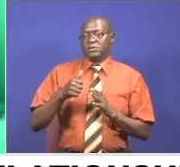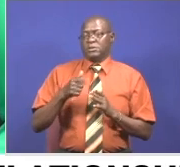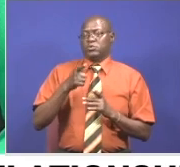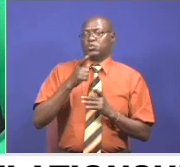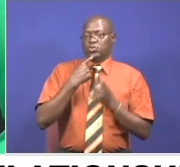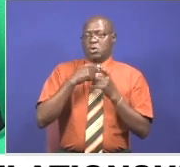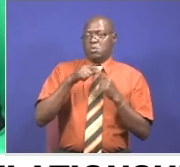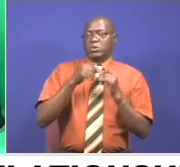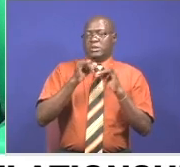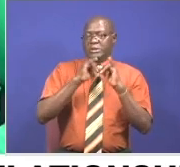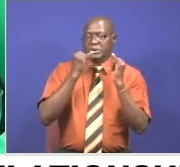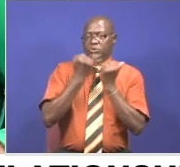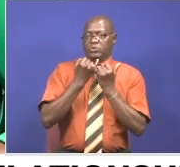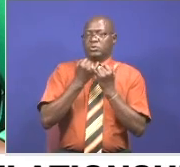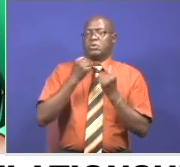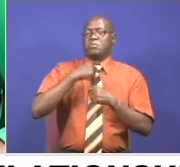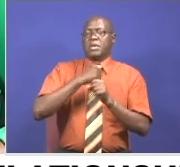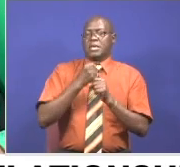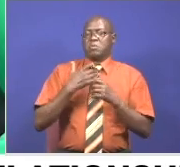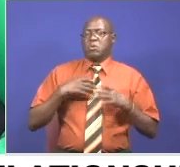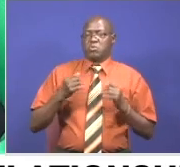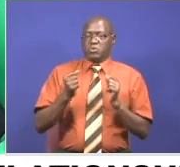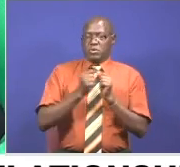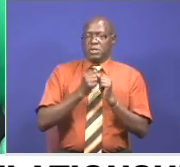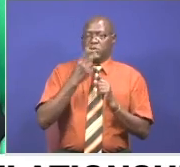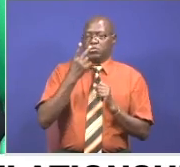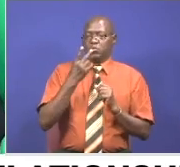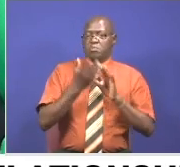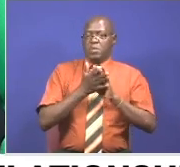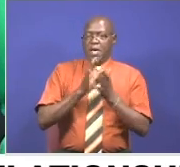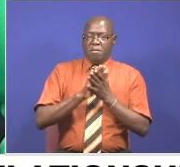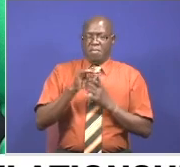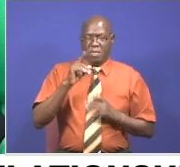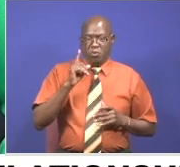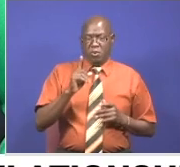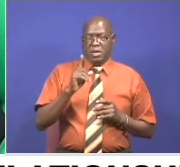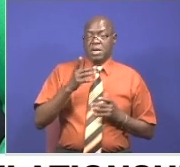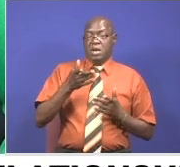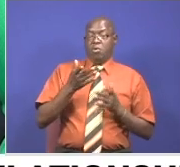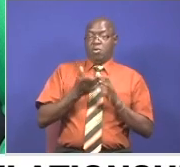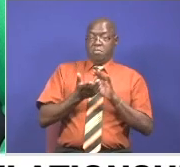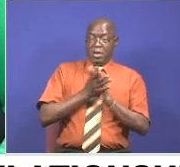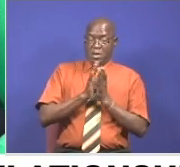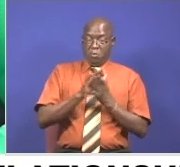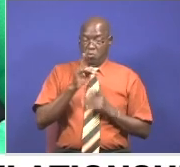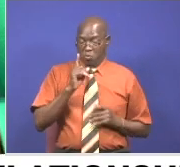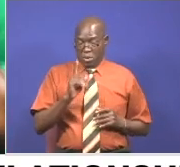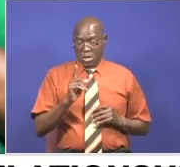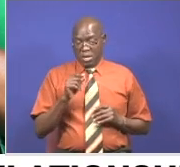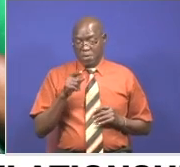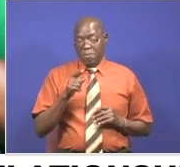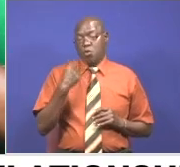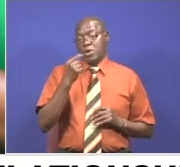people together. And the two are becoming one. Yeah. So the oneness is not just in